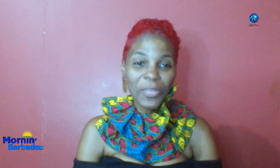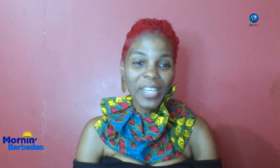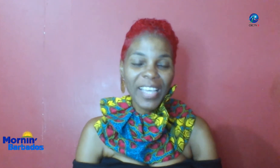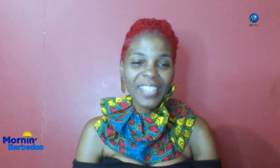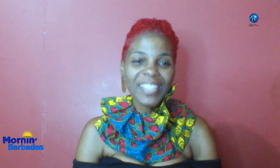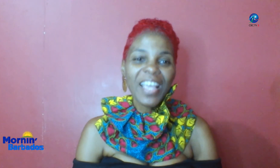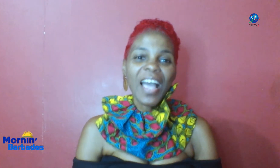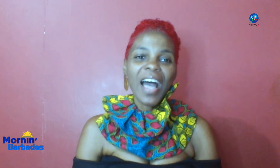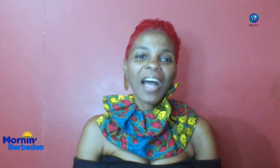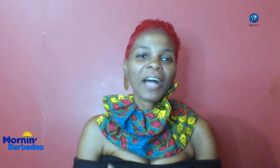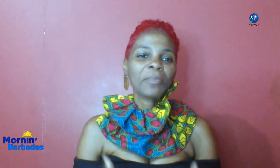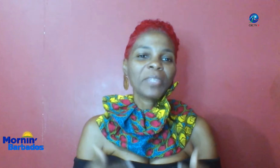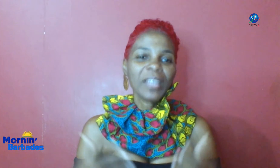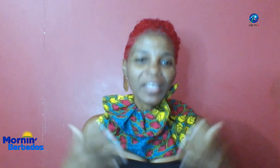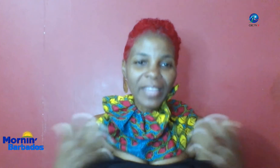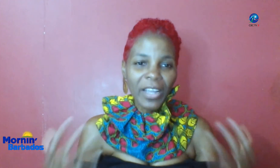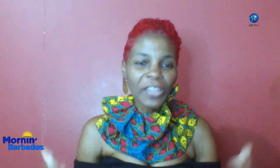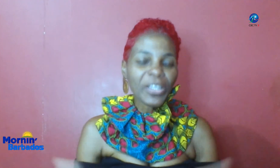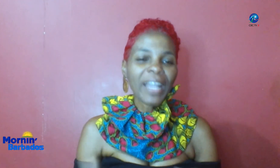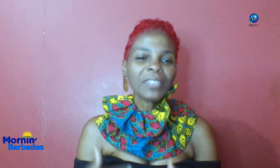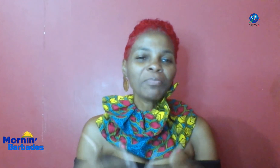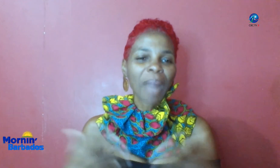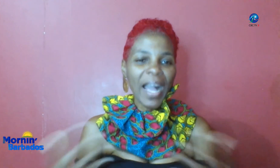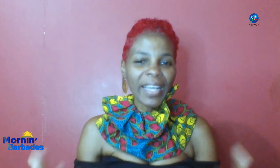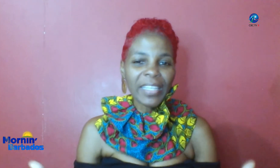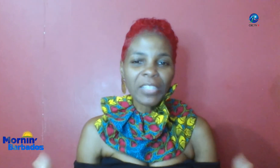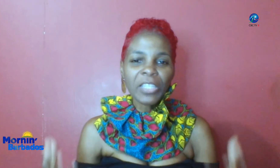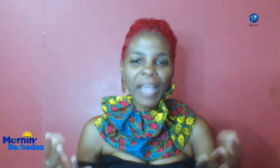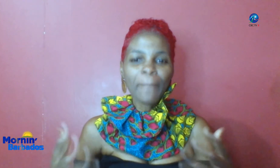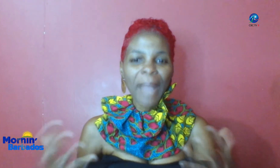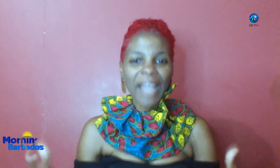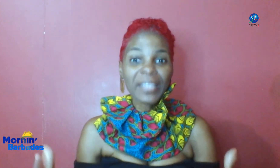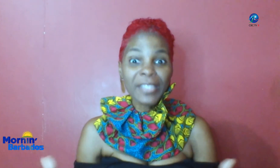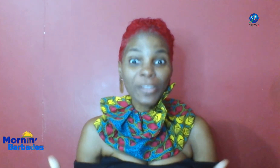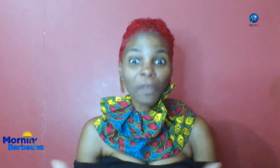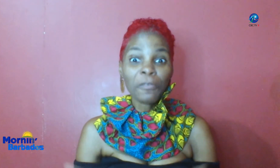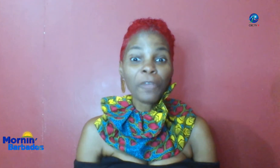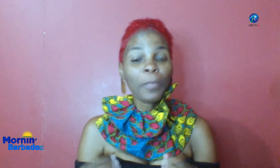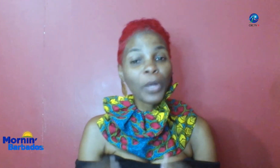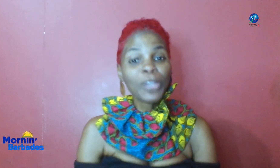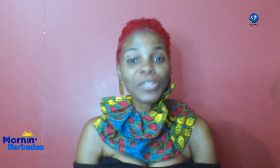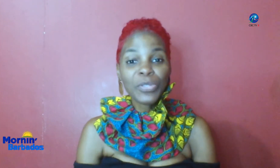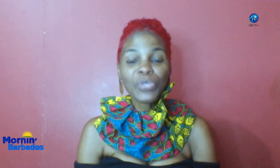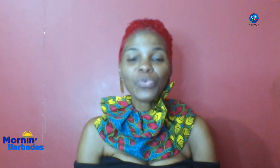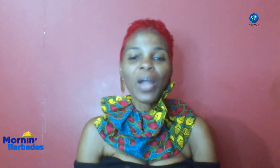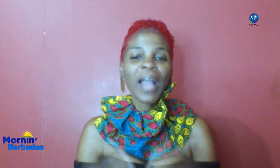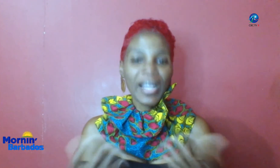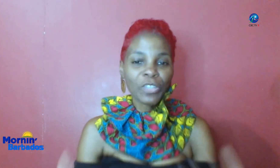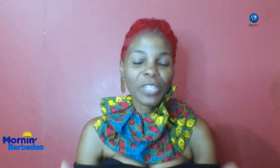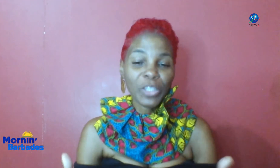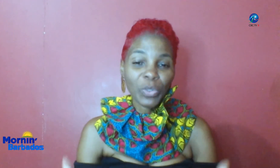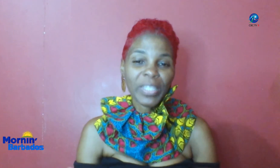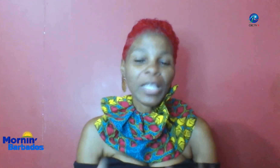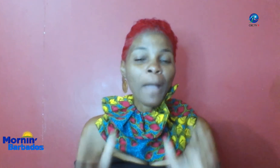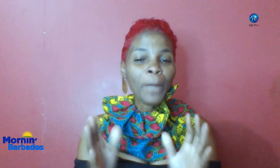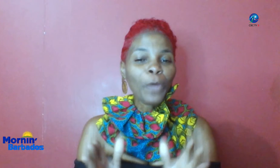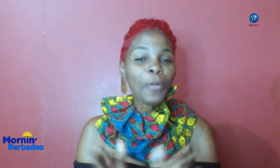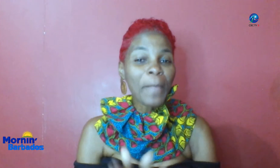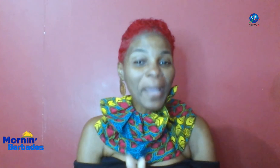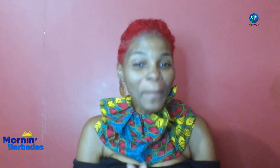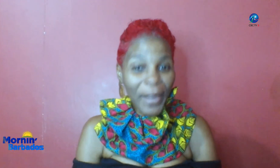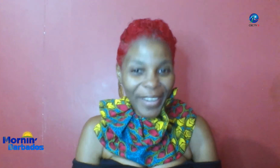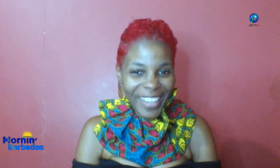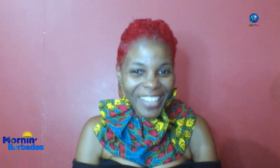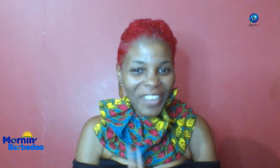for something else. There you can buy the stuff from persons who are actually doing it.